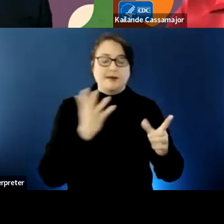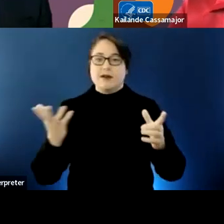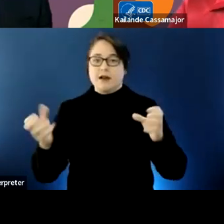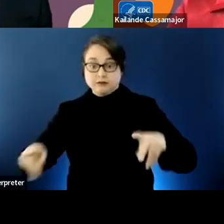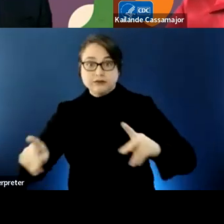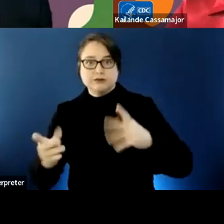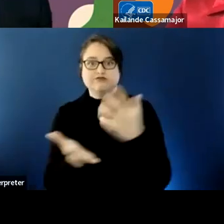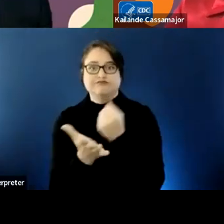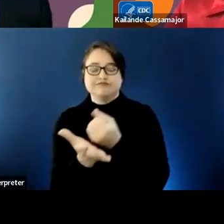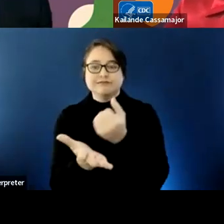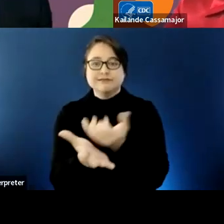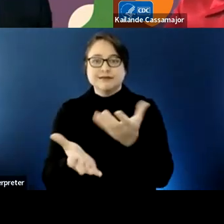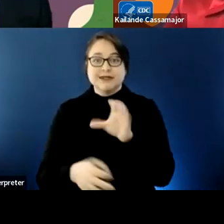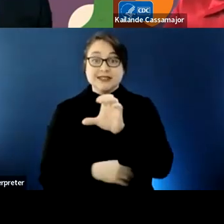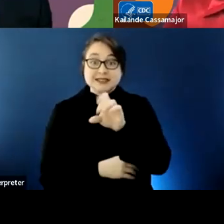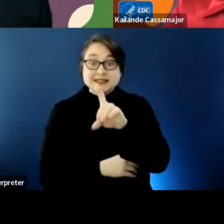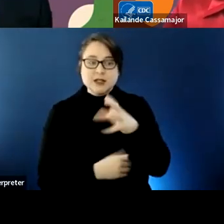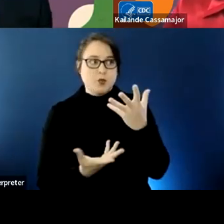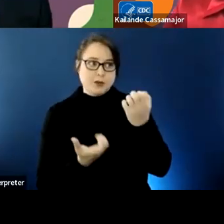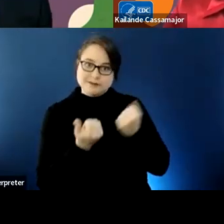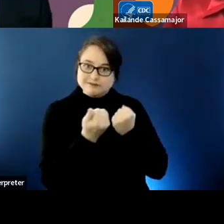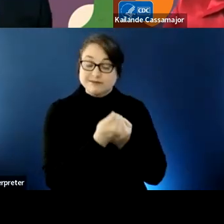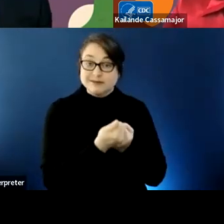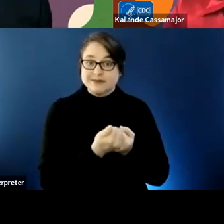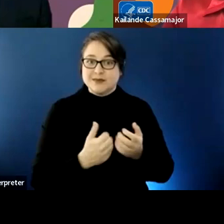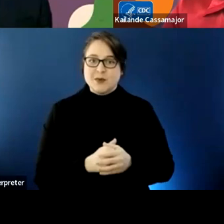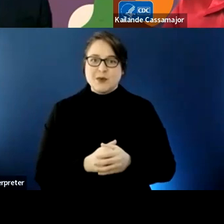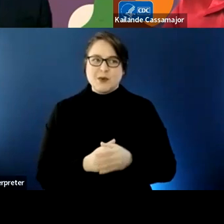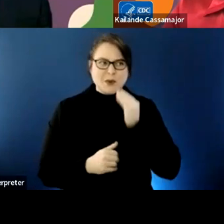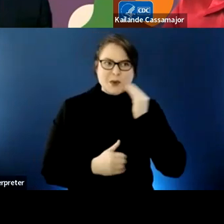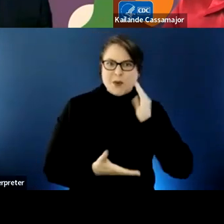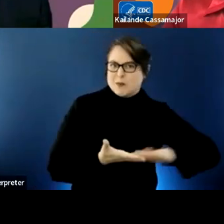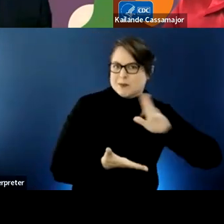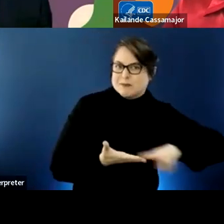CDC wants to support along with our home institutions.